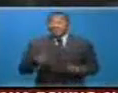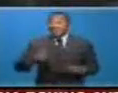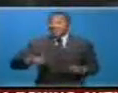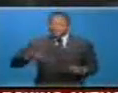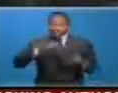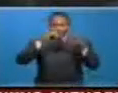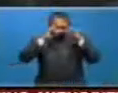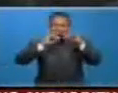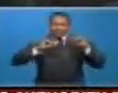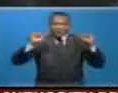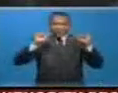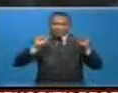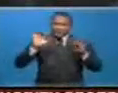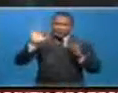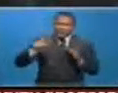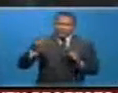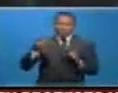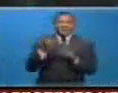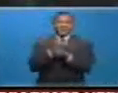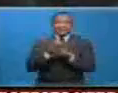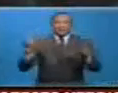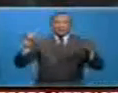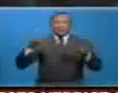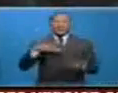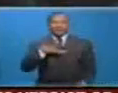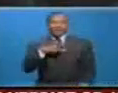president is a Democrat,